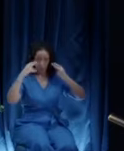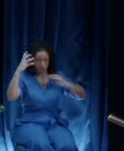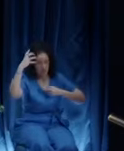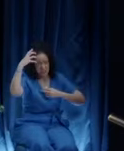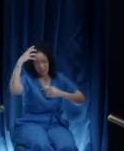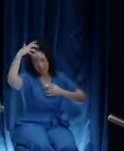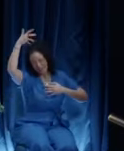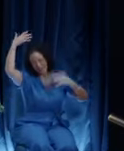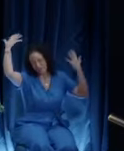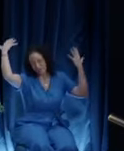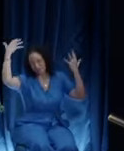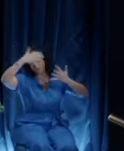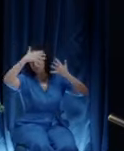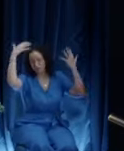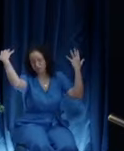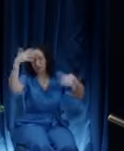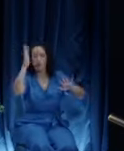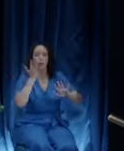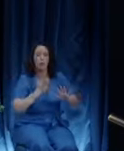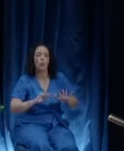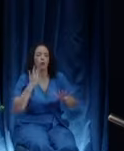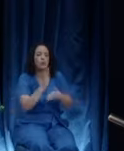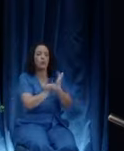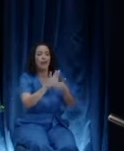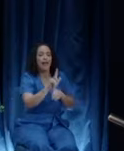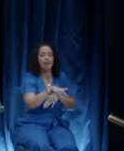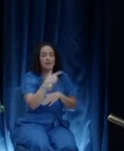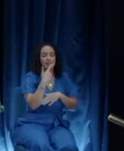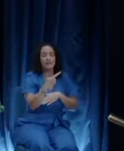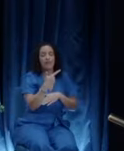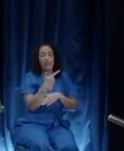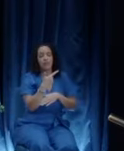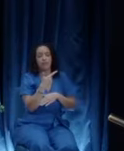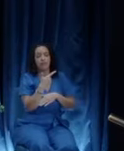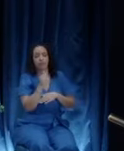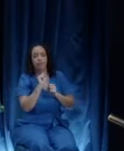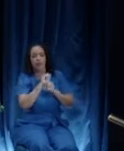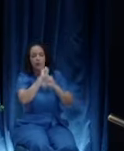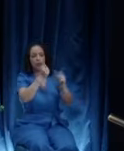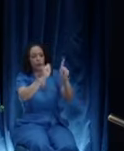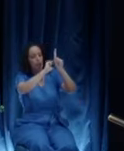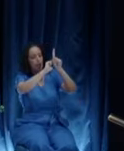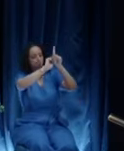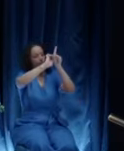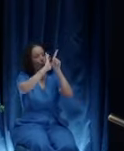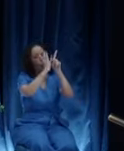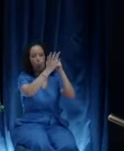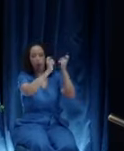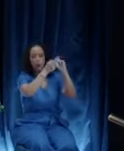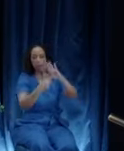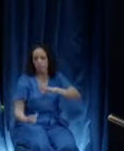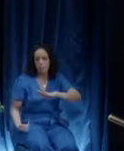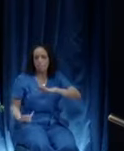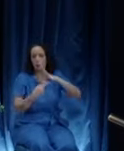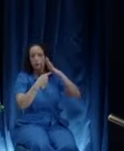that. I think it's under Henry VII almost that the court really gains in importance. And it's not that it wasn't